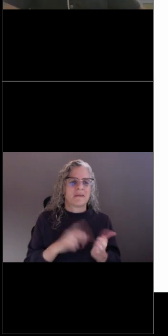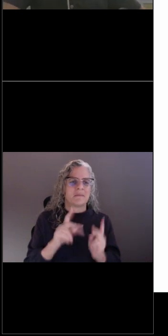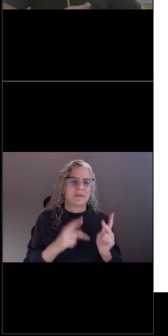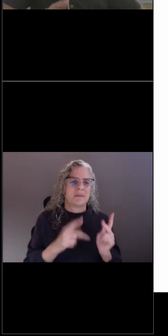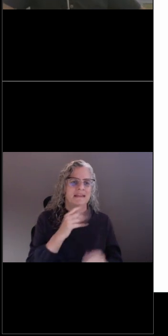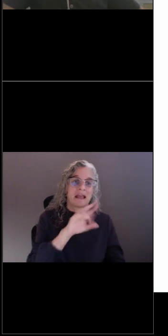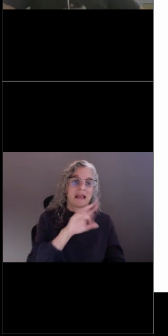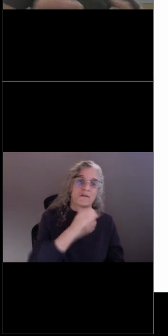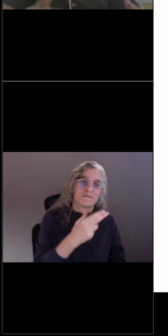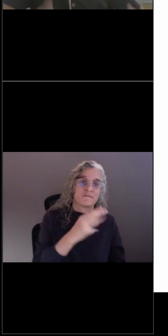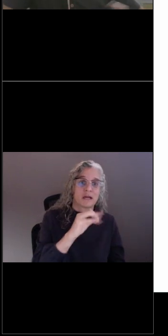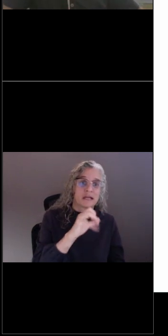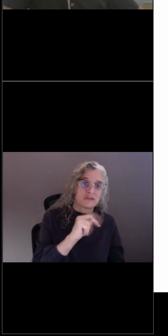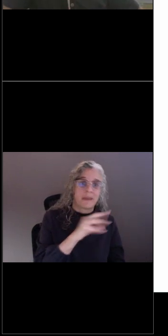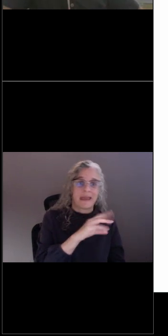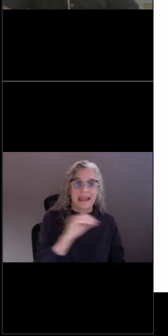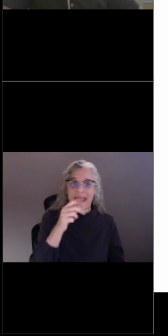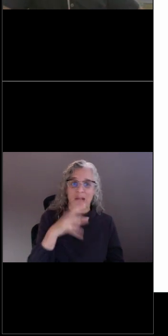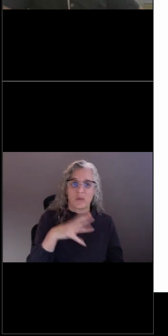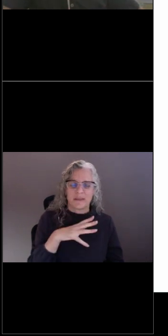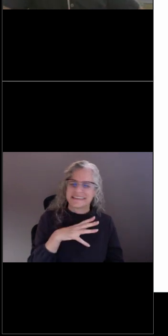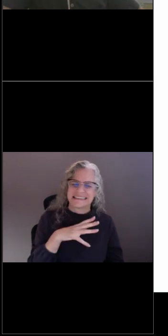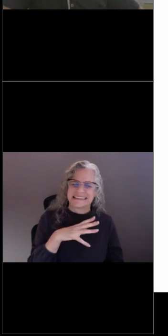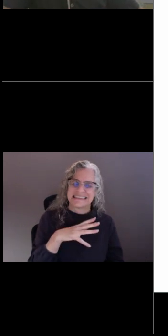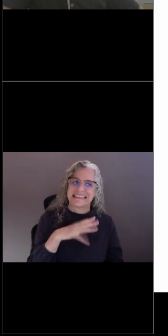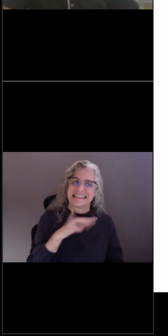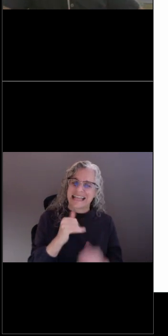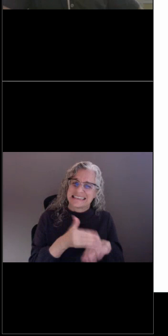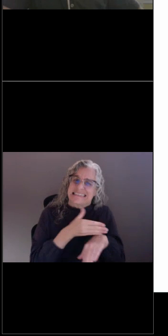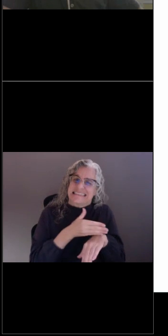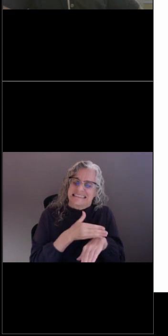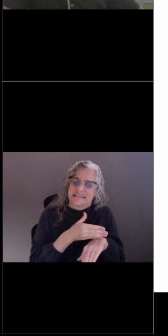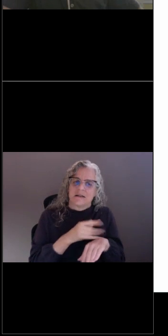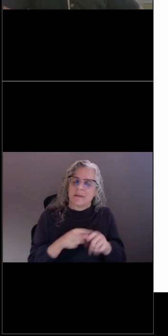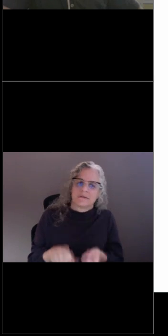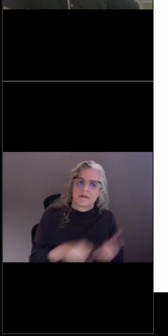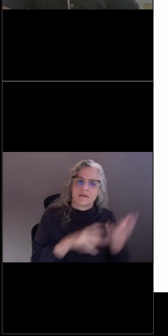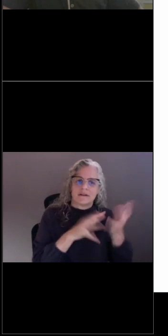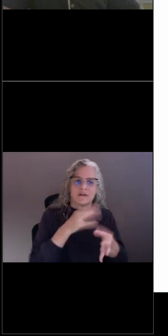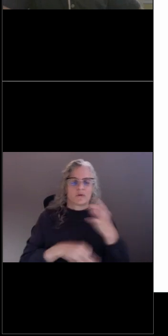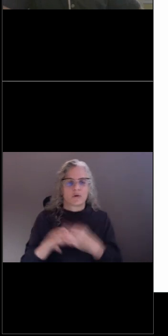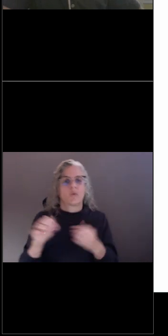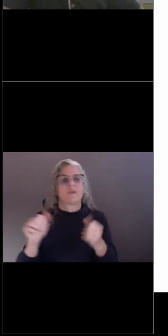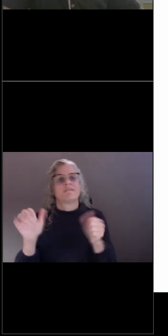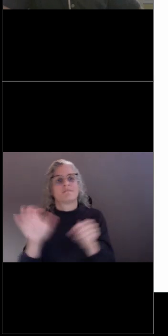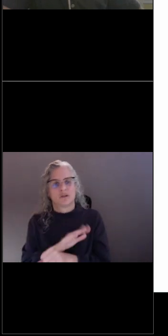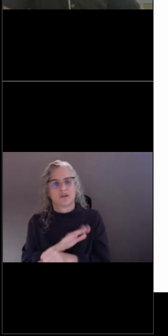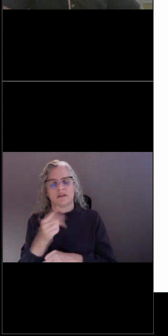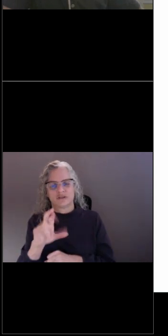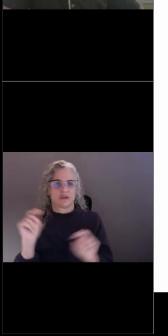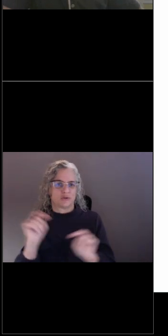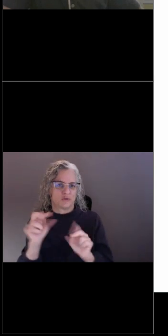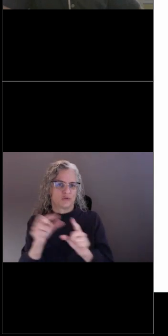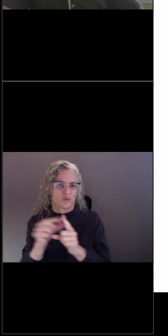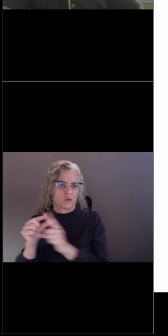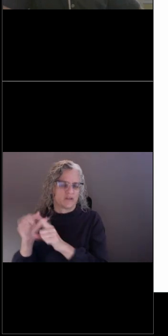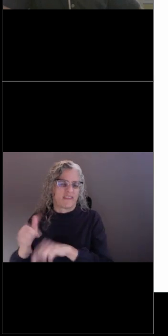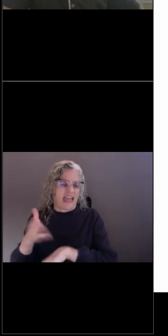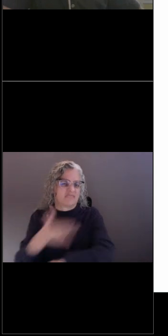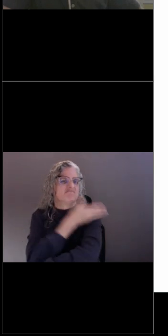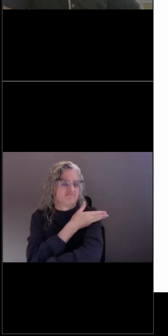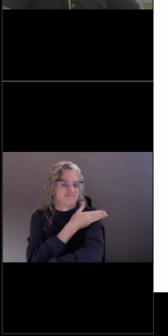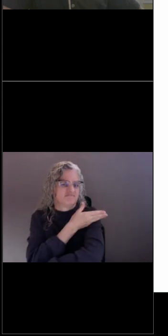men and women, that's one step, but we could go the whole way and use gender neutral things. Okay, so that is all